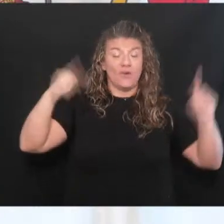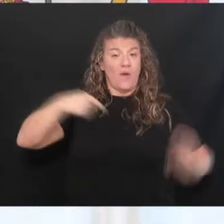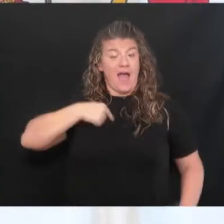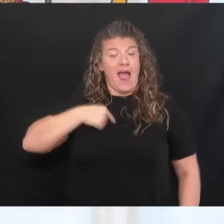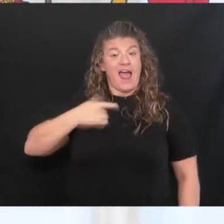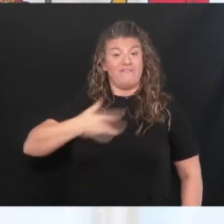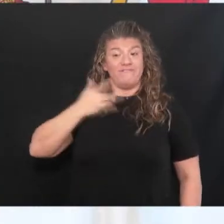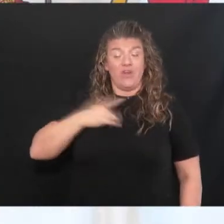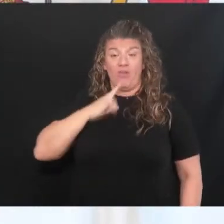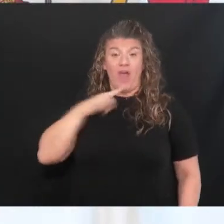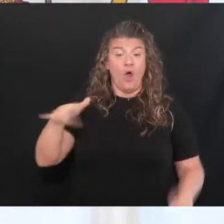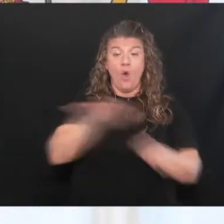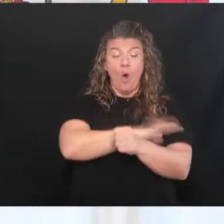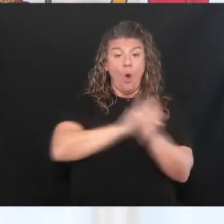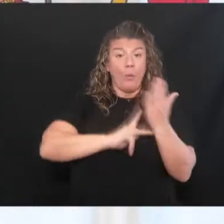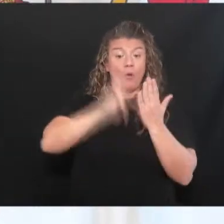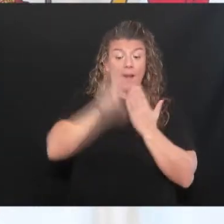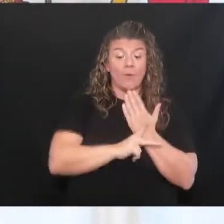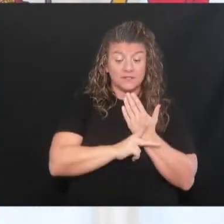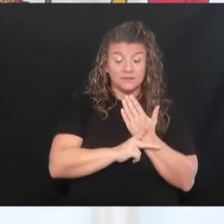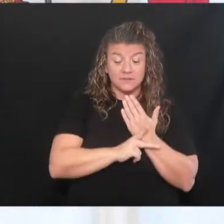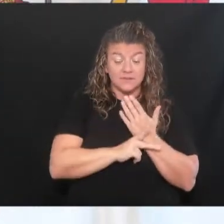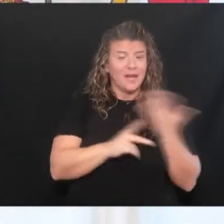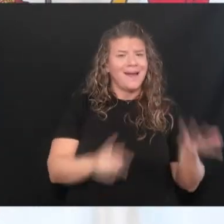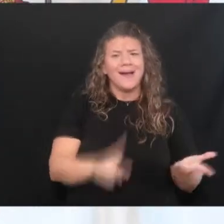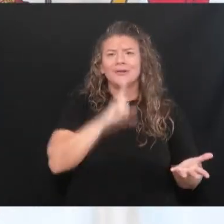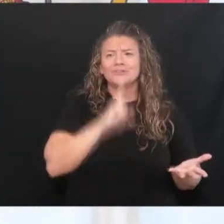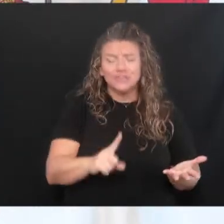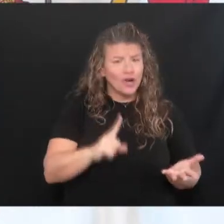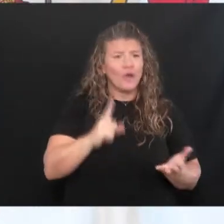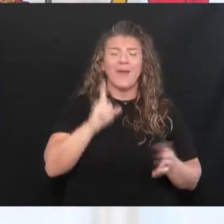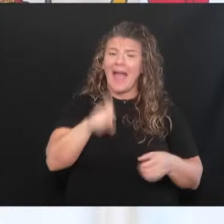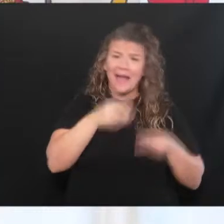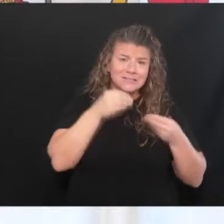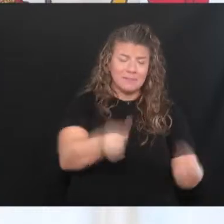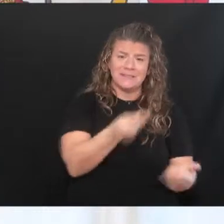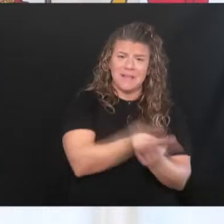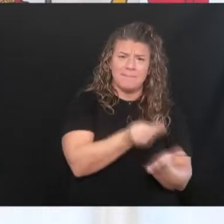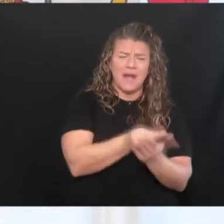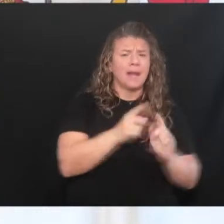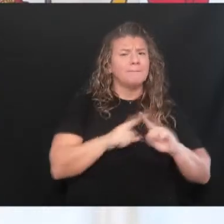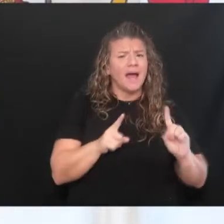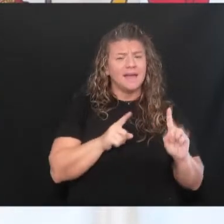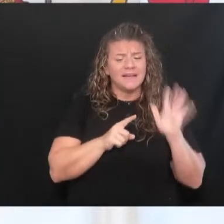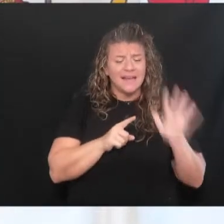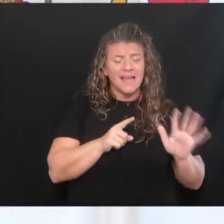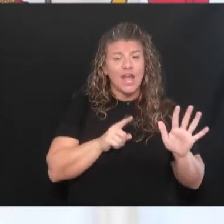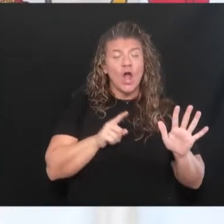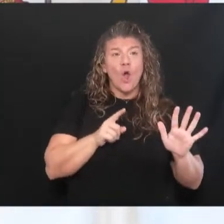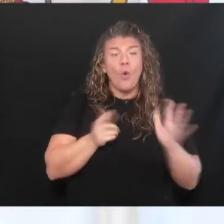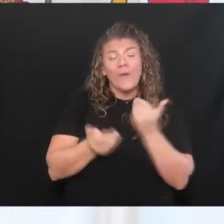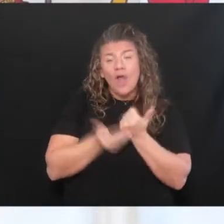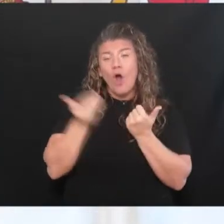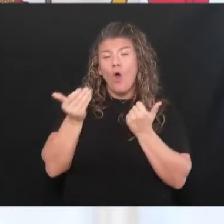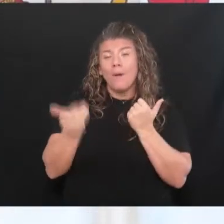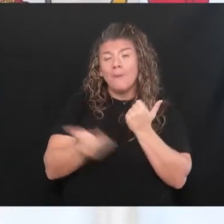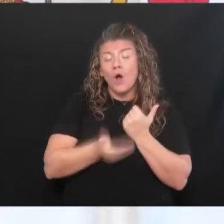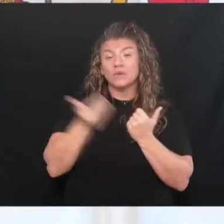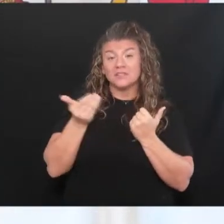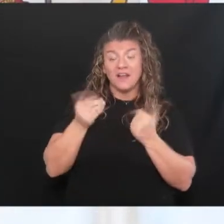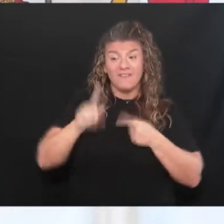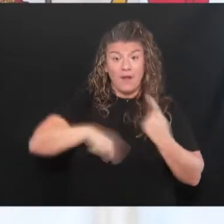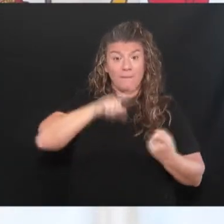think the whole program was. Sure, we put some money in it, but just think about it. we almost, from when